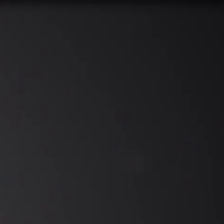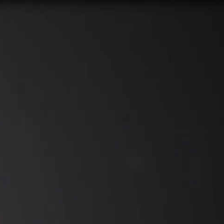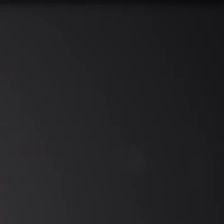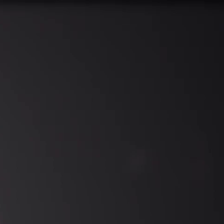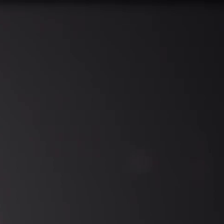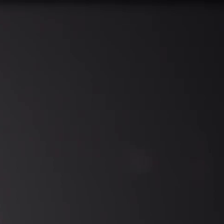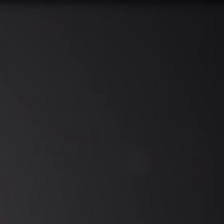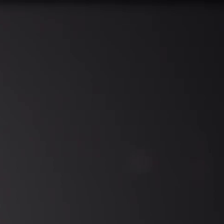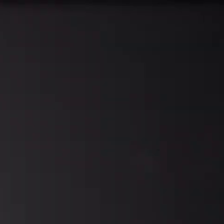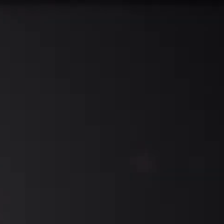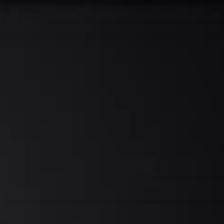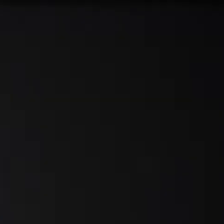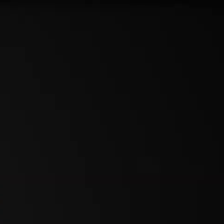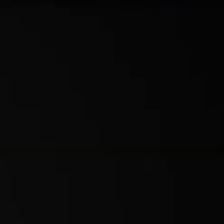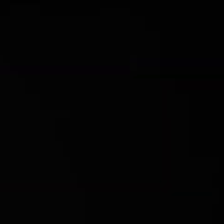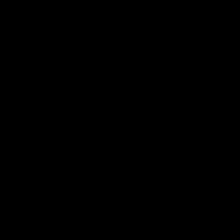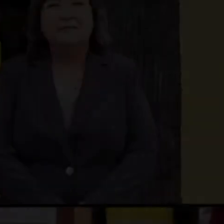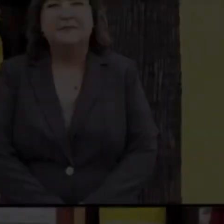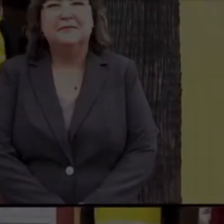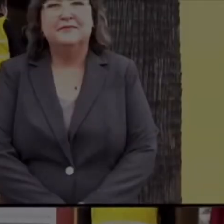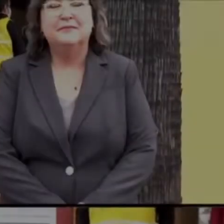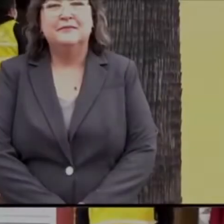cupertino.org/coronavirus.